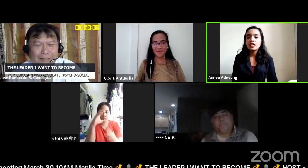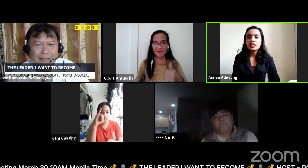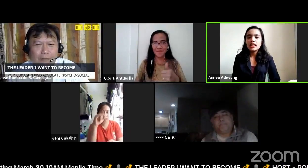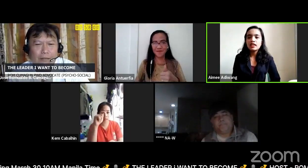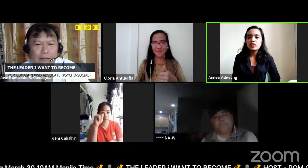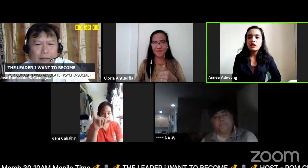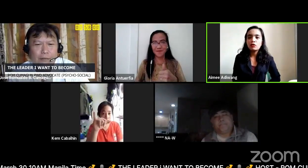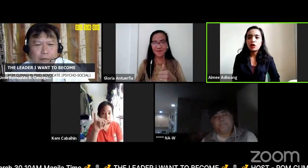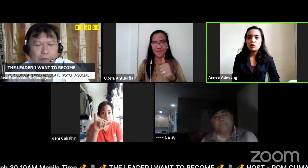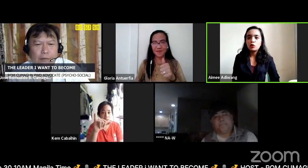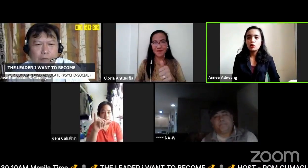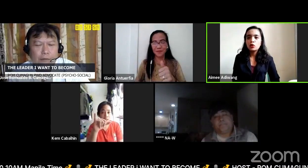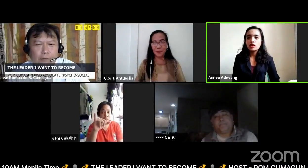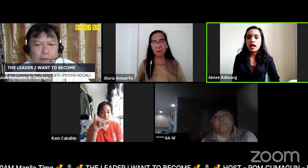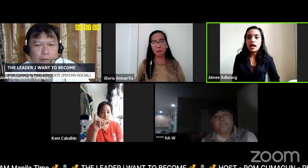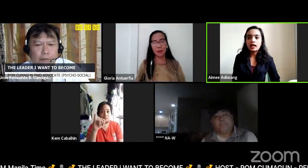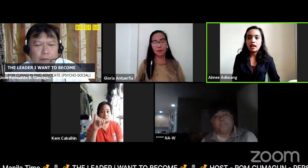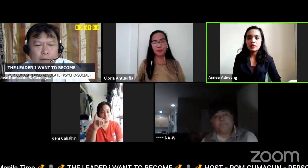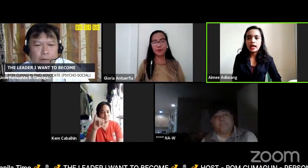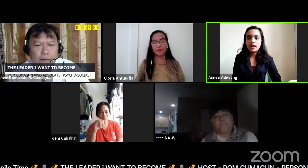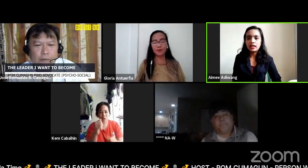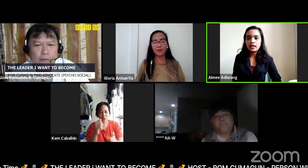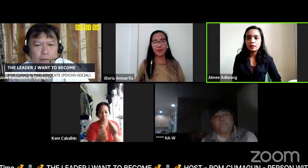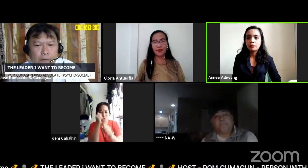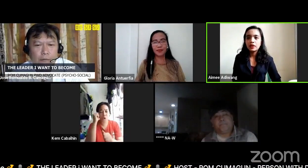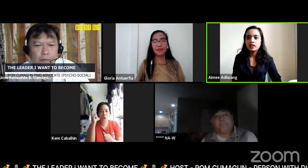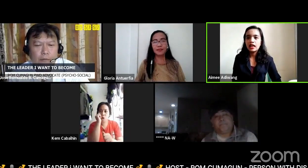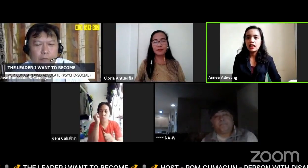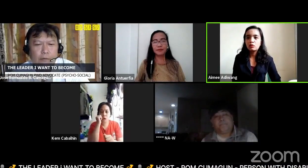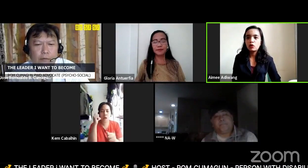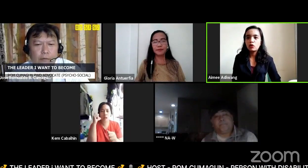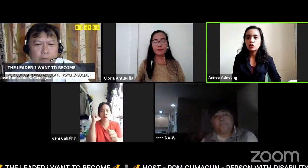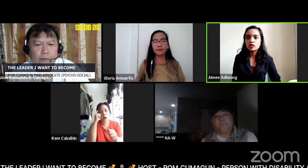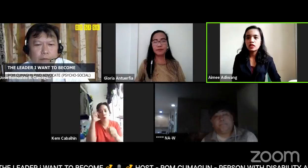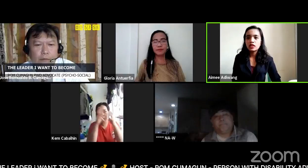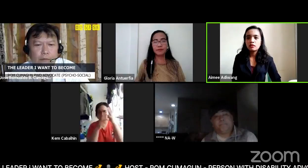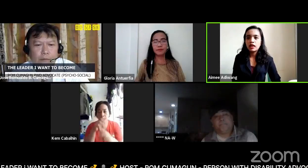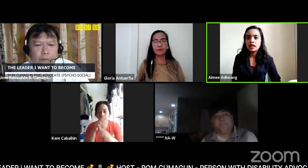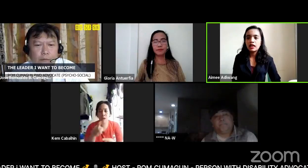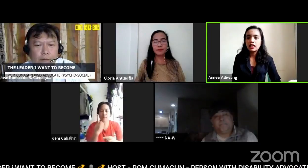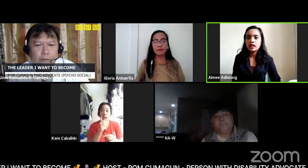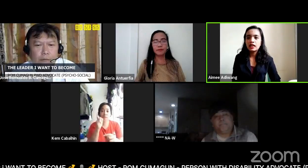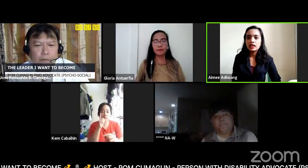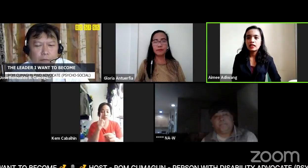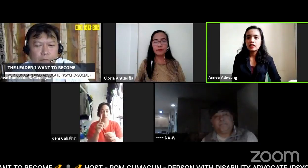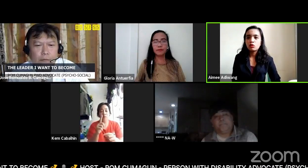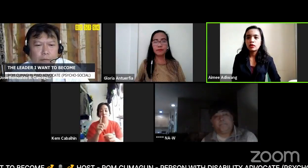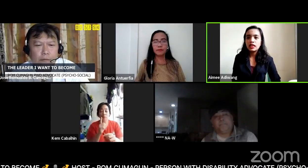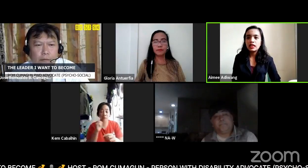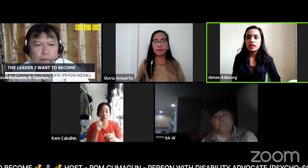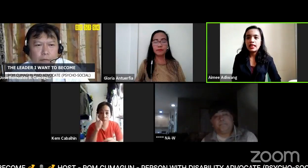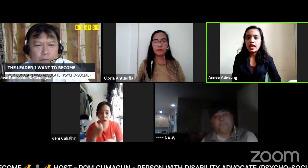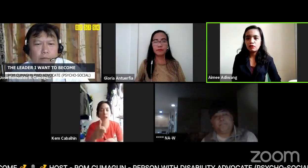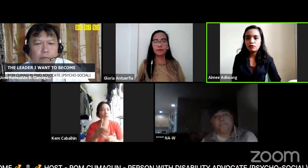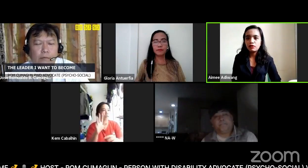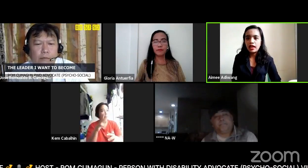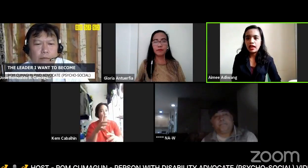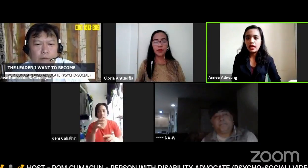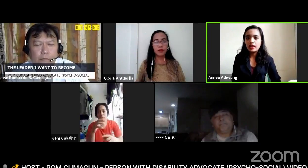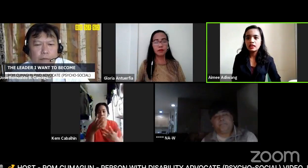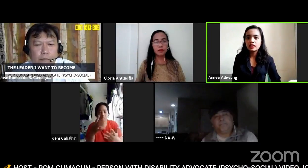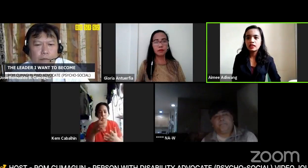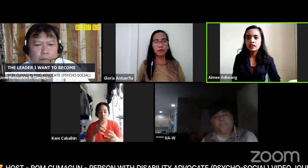Just like to inform you, Kim signing, na most mga nagwo-worry na